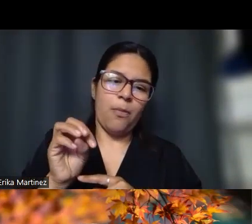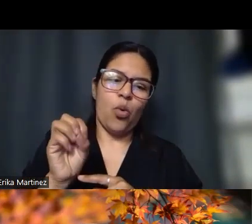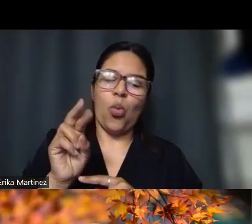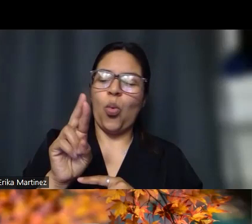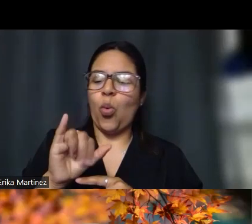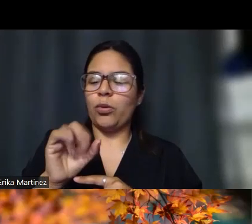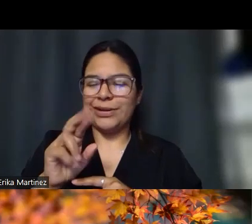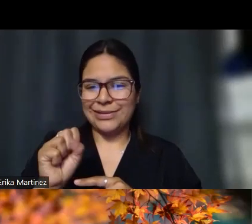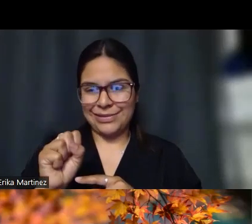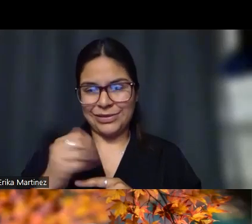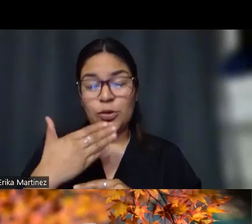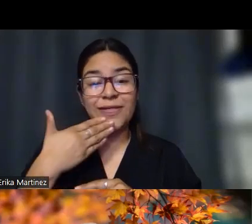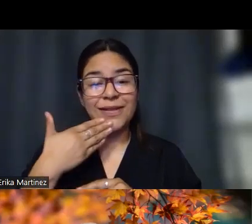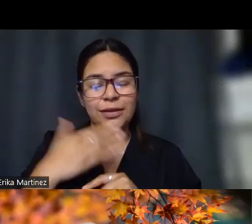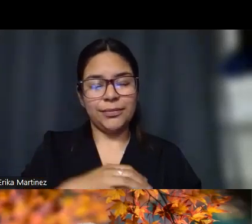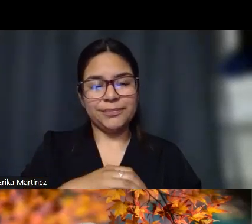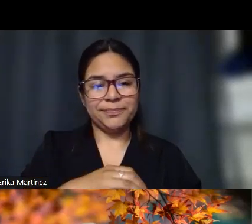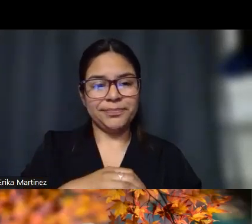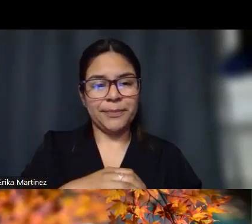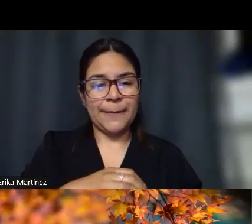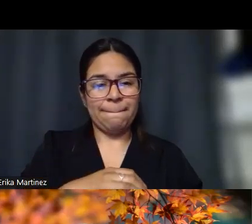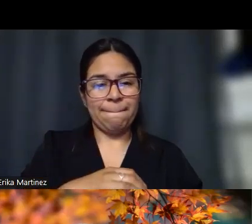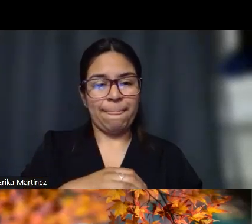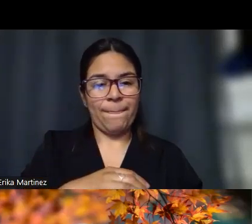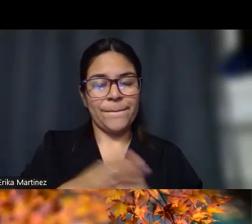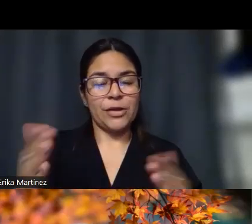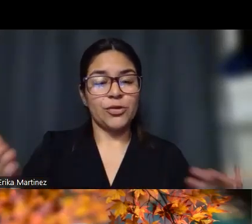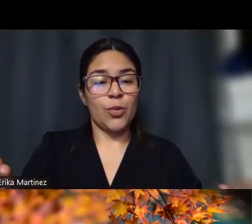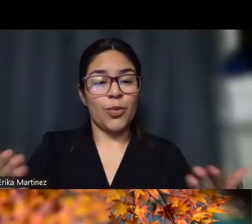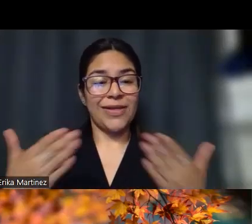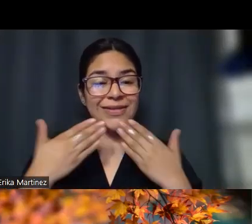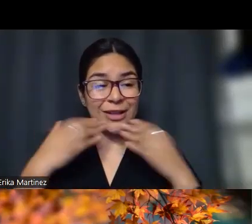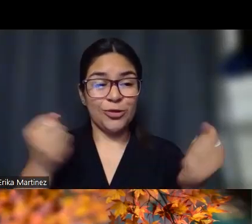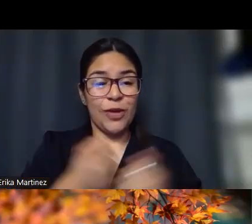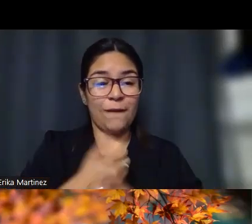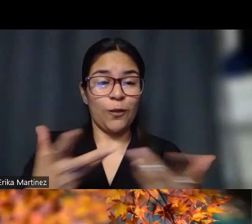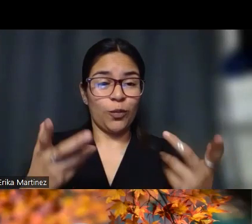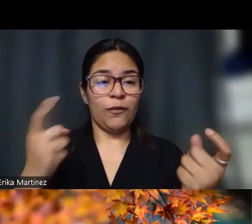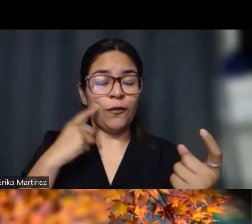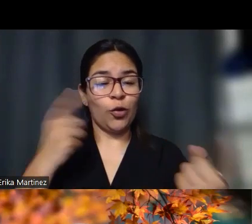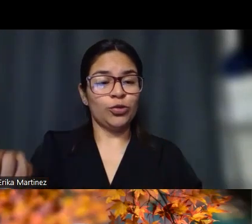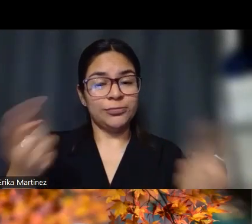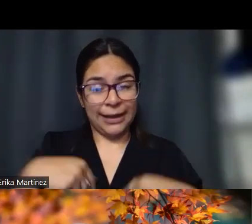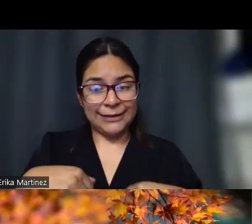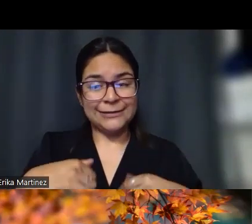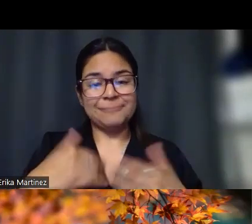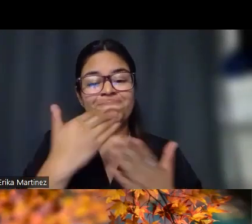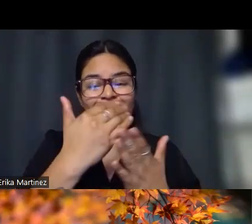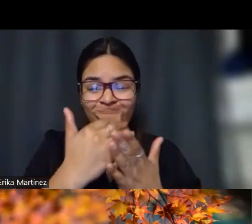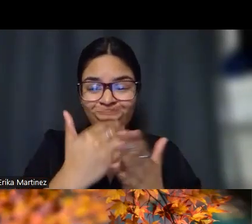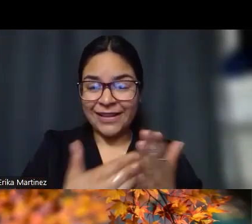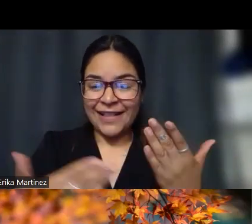All right. Thank you so much, Carol, and everybody who contributed to today's agenda. This is